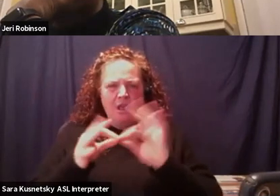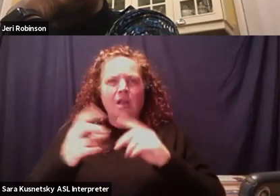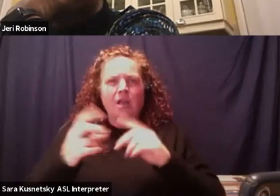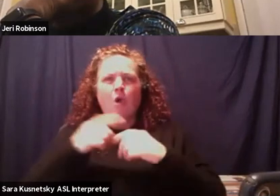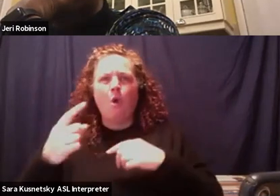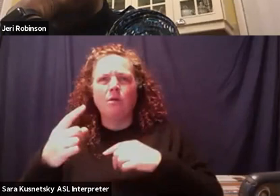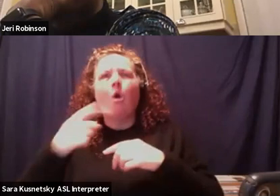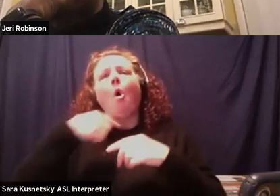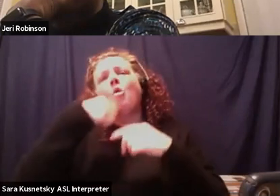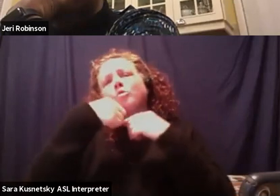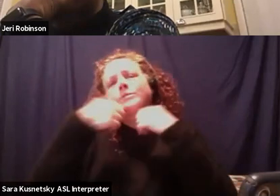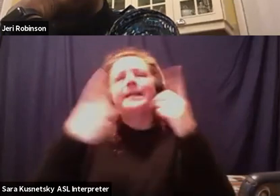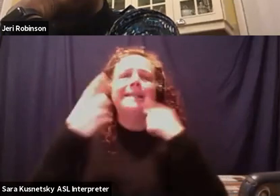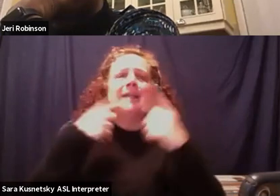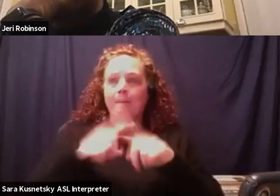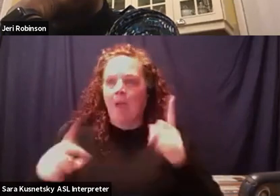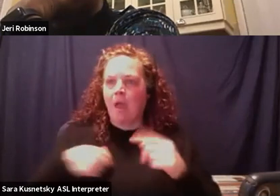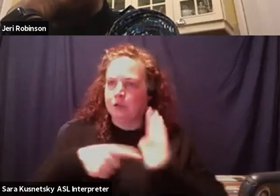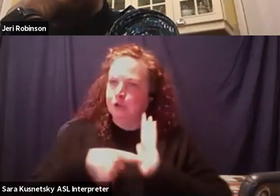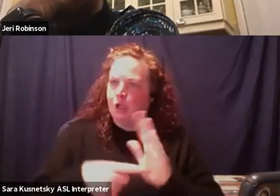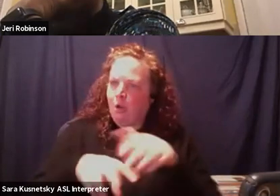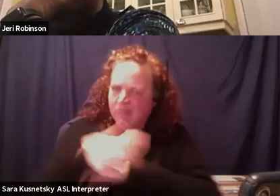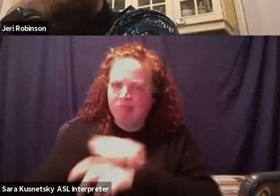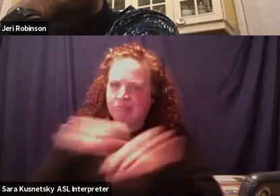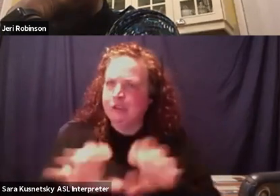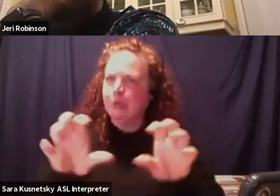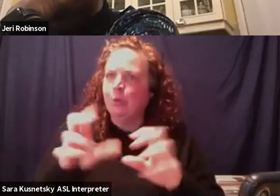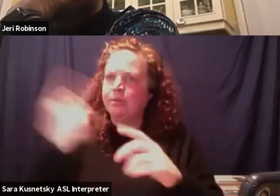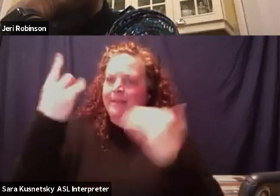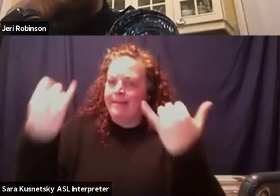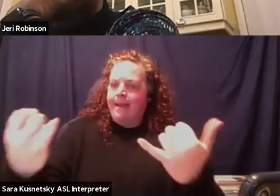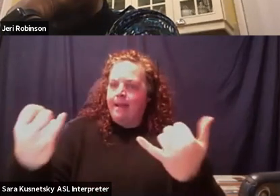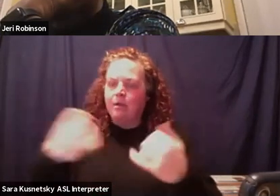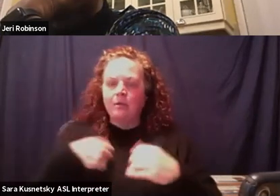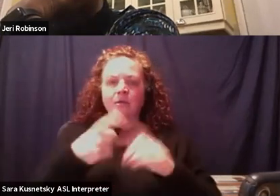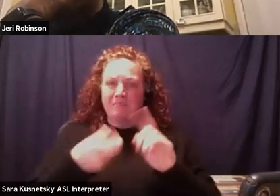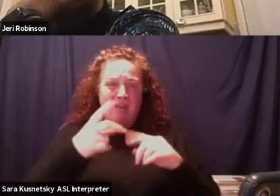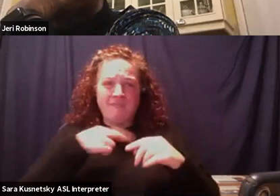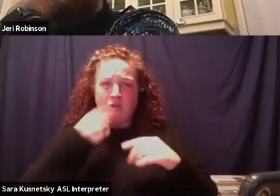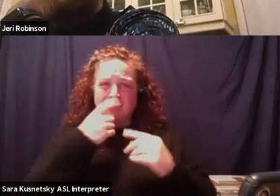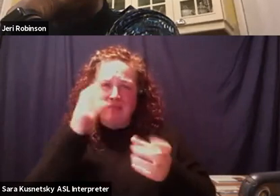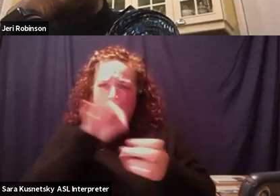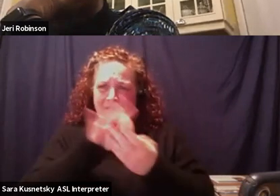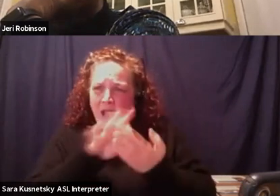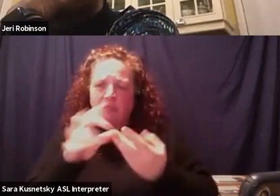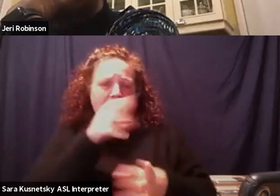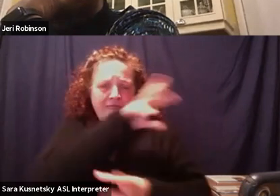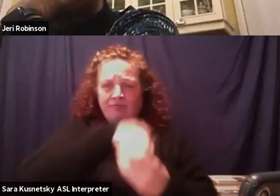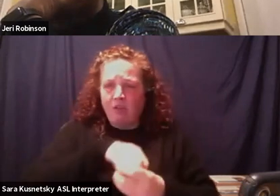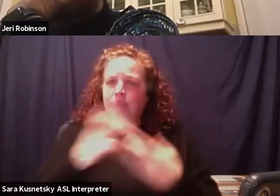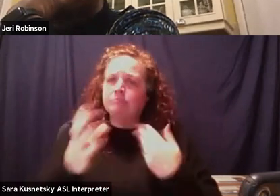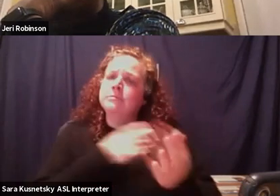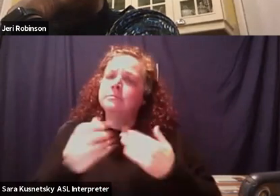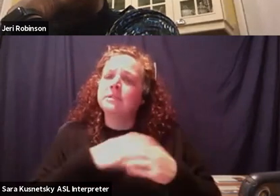Committee members have the privilege of being appointed, but there are voices and votes that are not being heard or counted. It doesn't matter if you're in the field or in the house